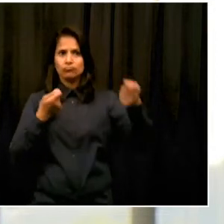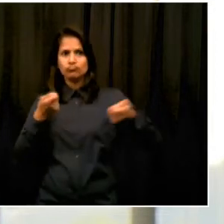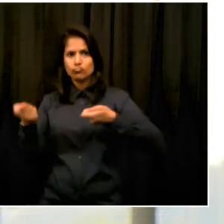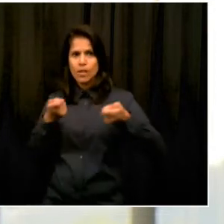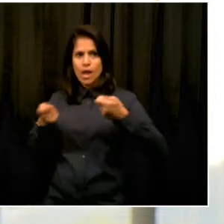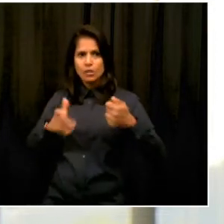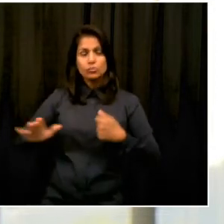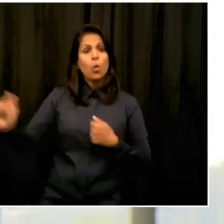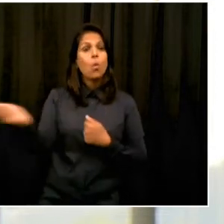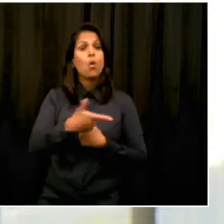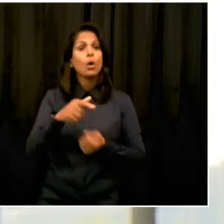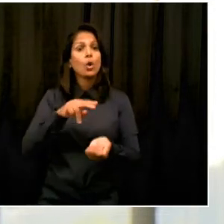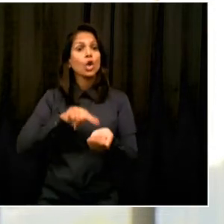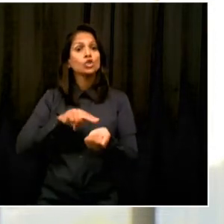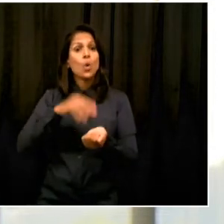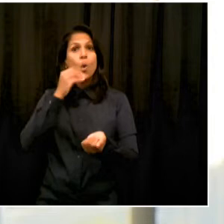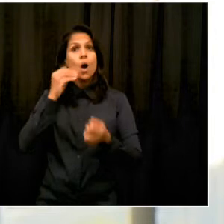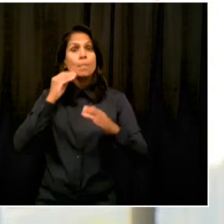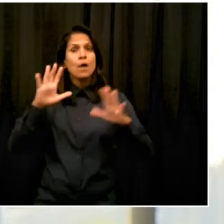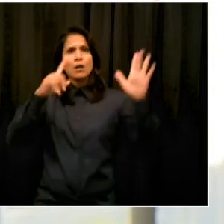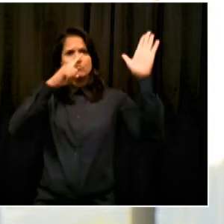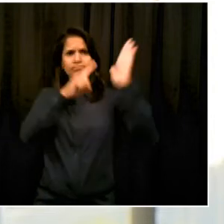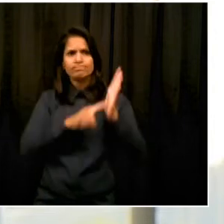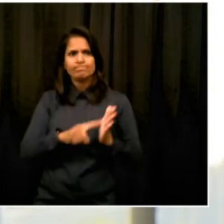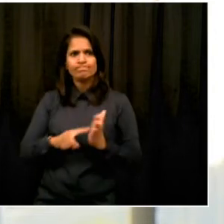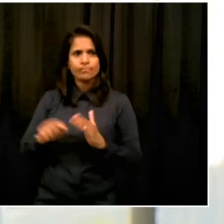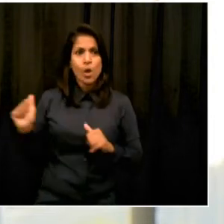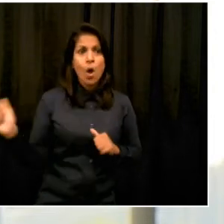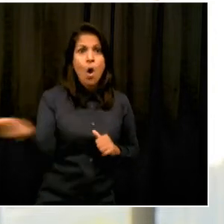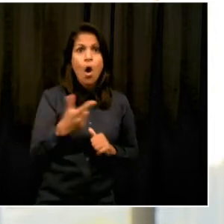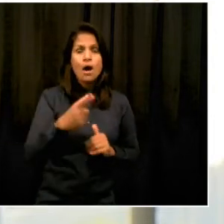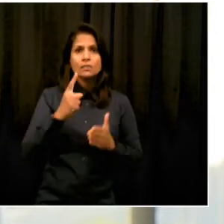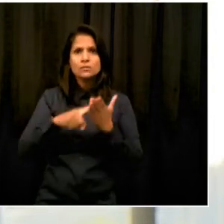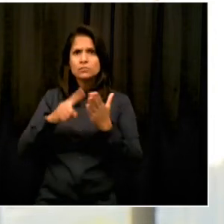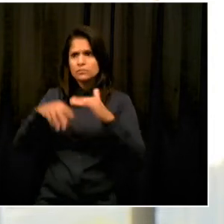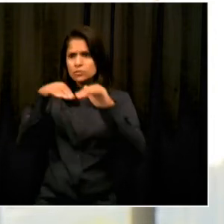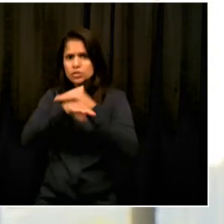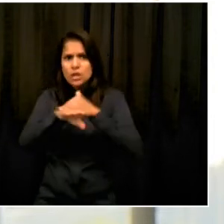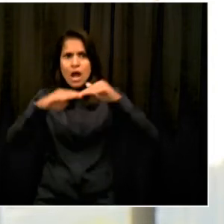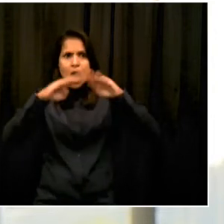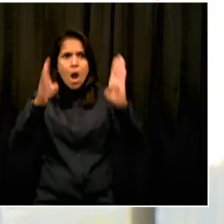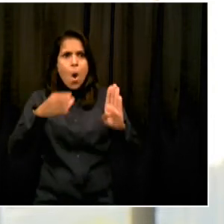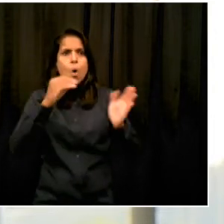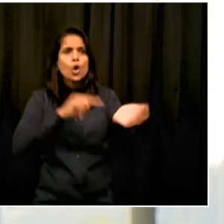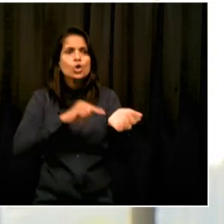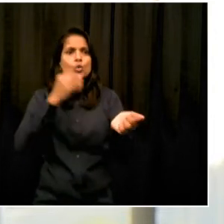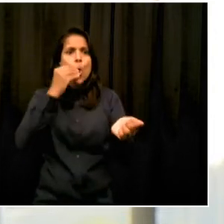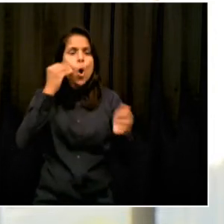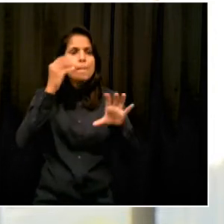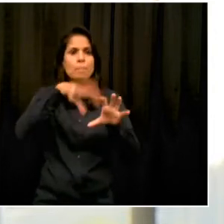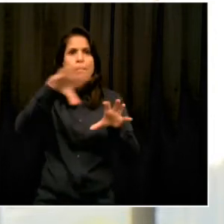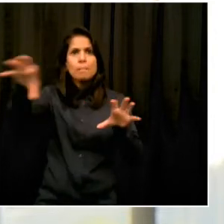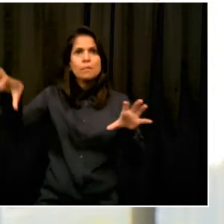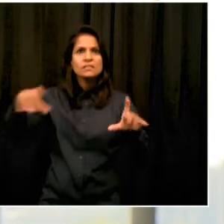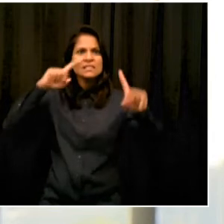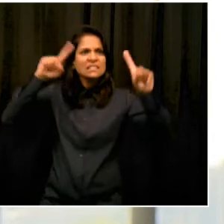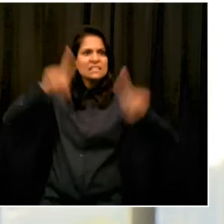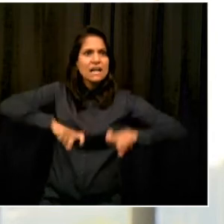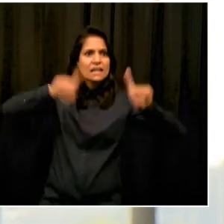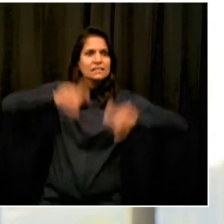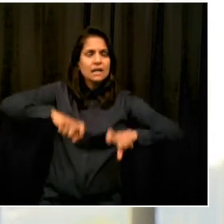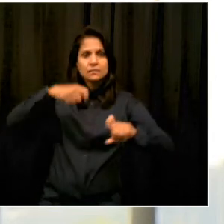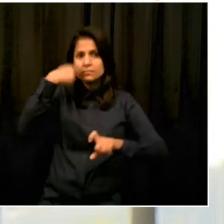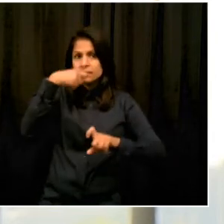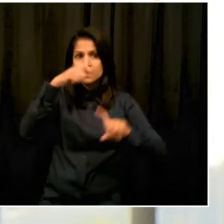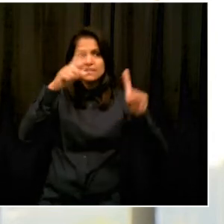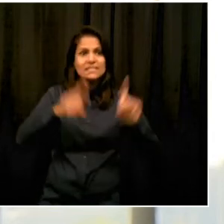inspectors told him inspectors are to self-monitor health, exempt from on-site health screening, and are regulators, not visitors. So what's happening now is they can't